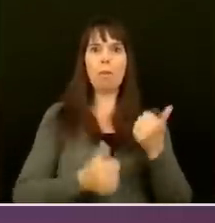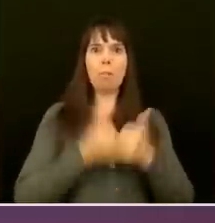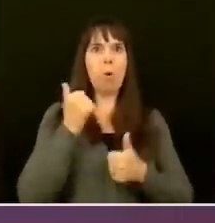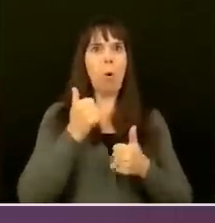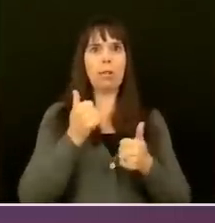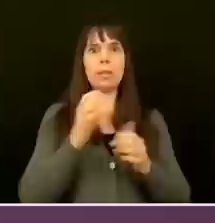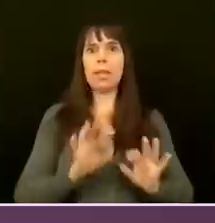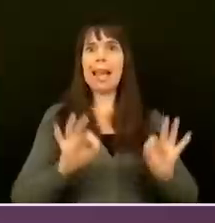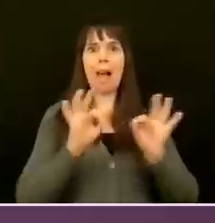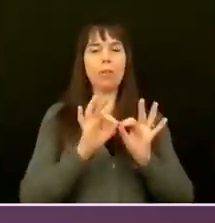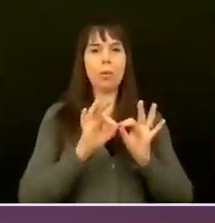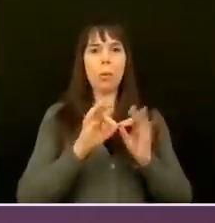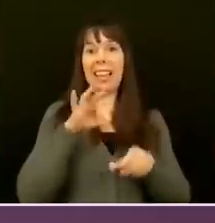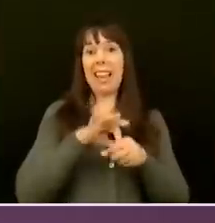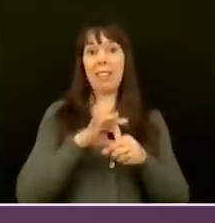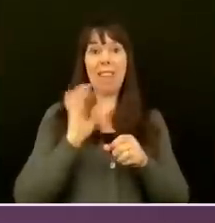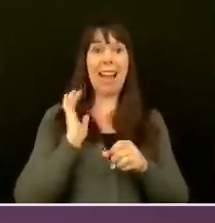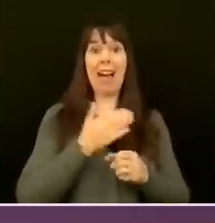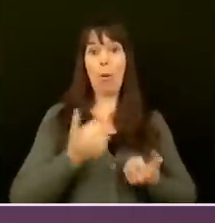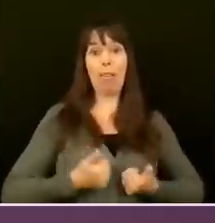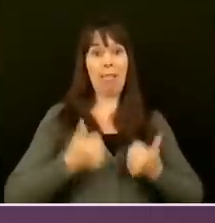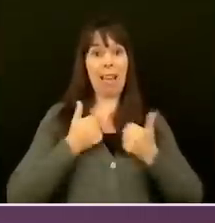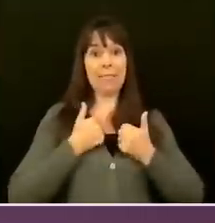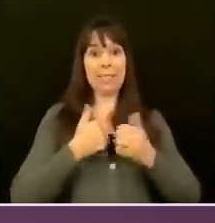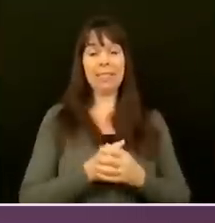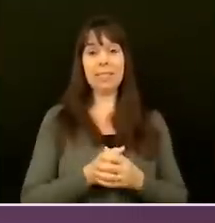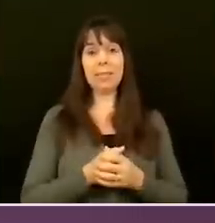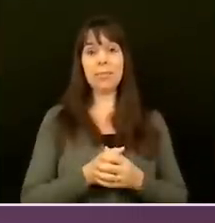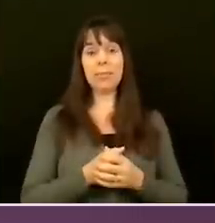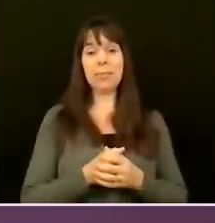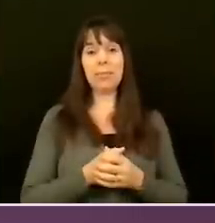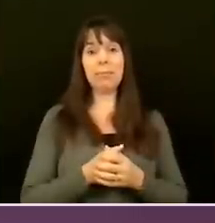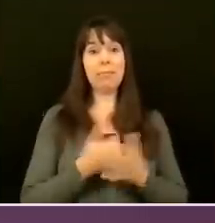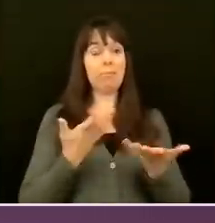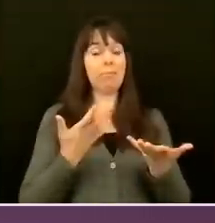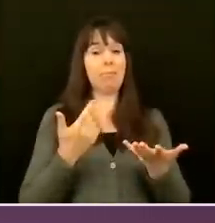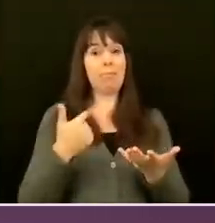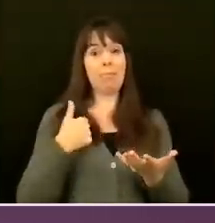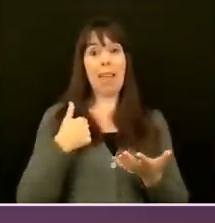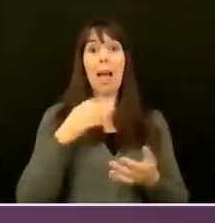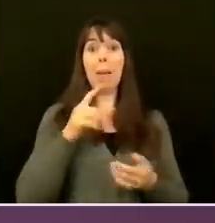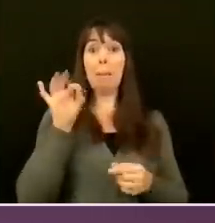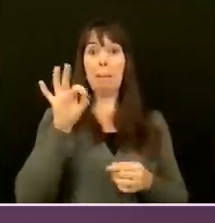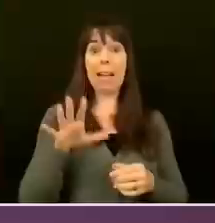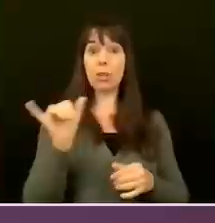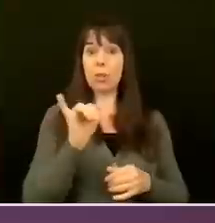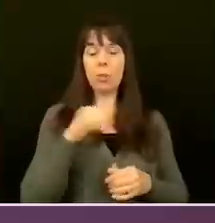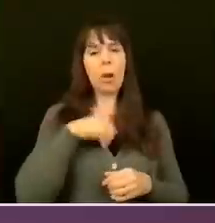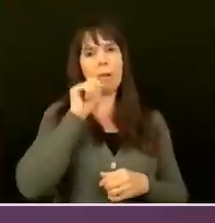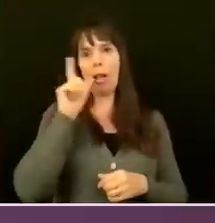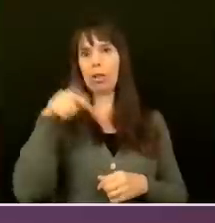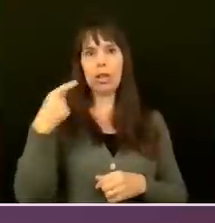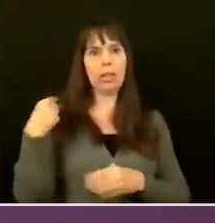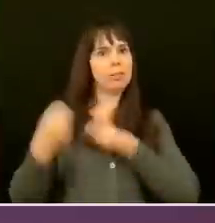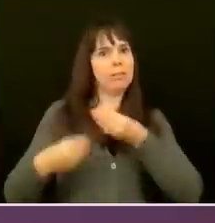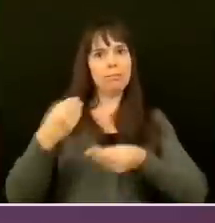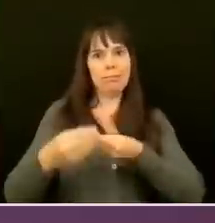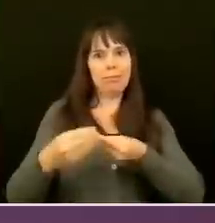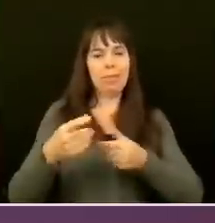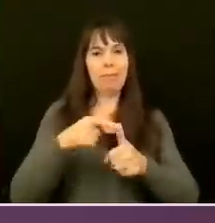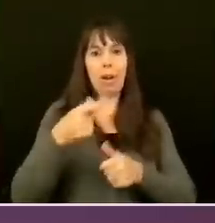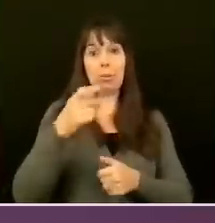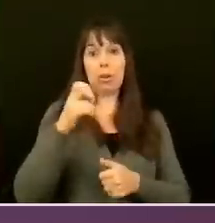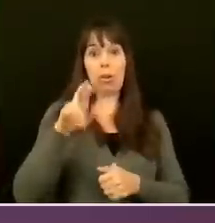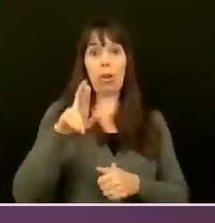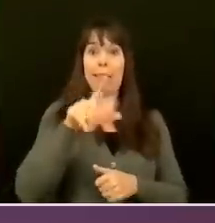consequential elections of our lifetime. And look, I'm a pastor too. I'm not just a descendant of Confederate General Lee. I have to do